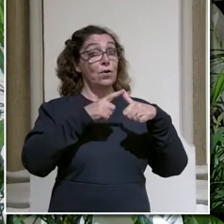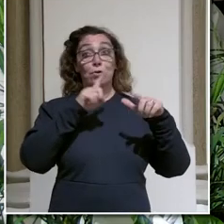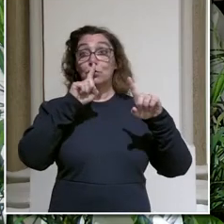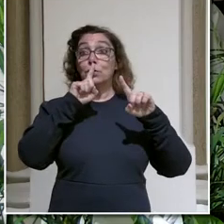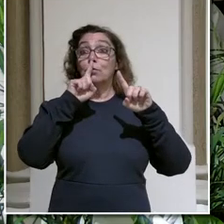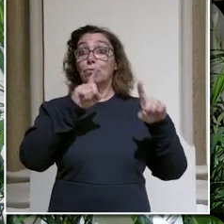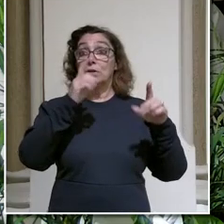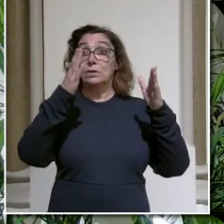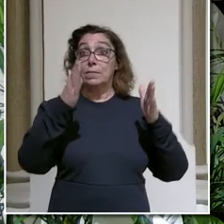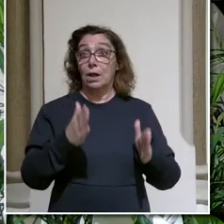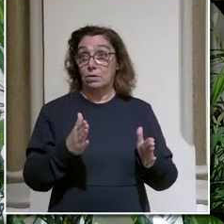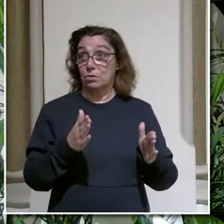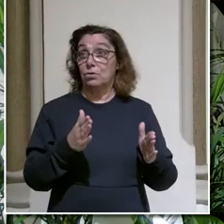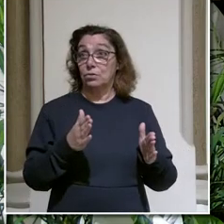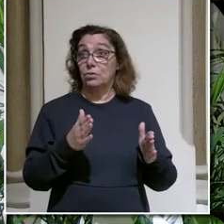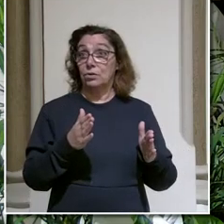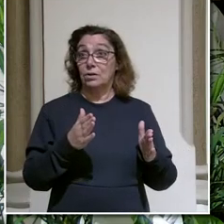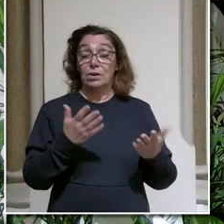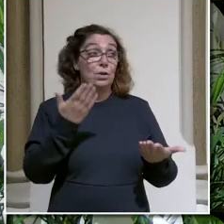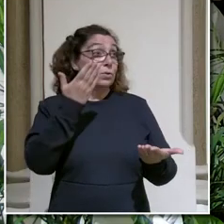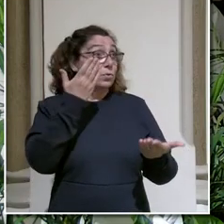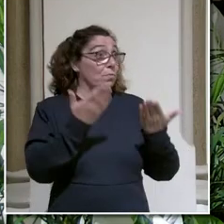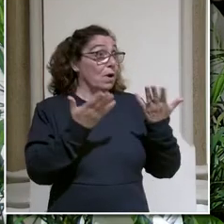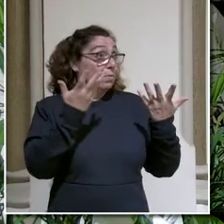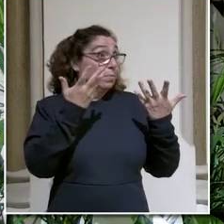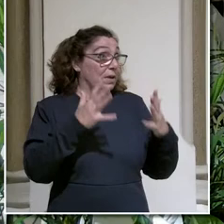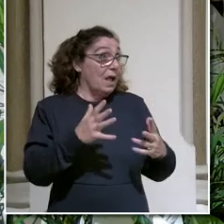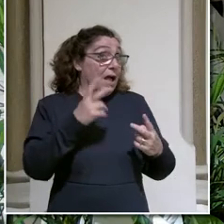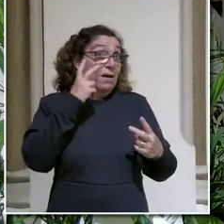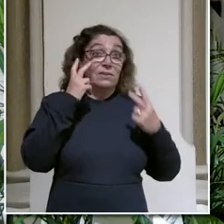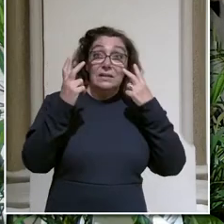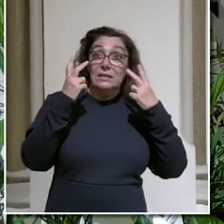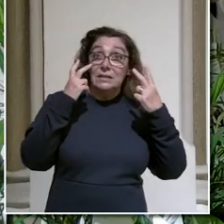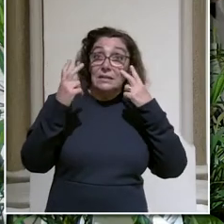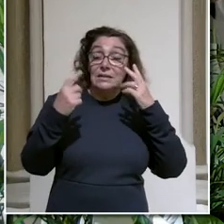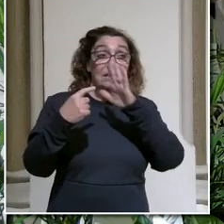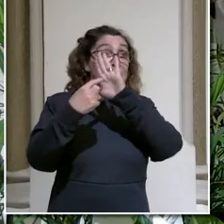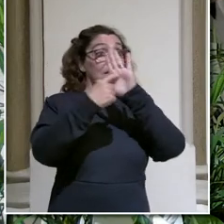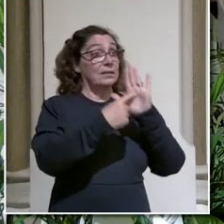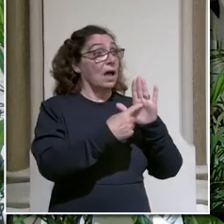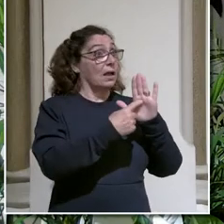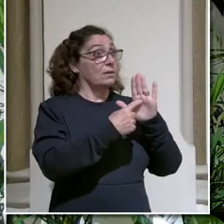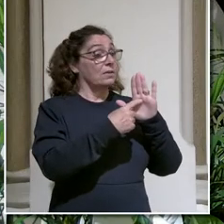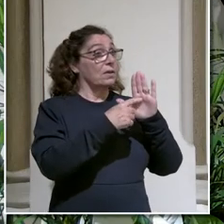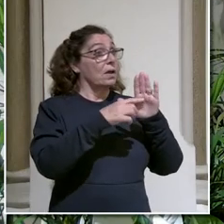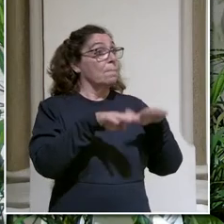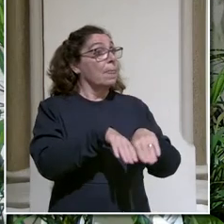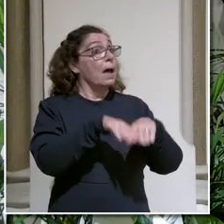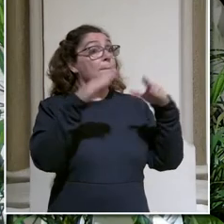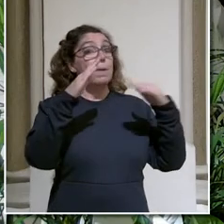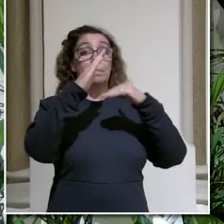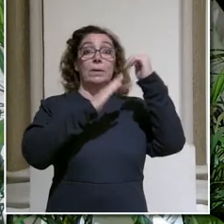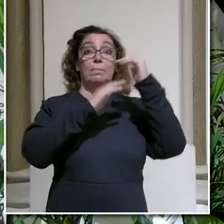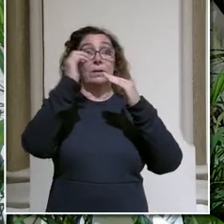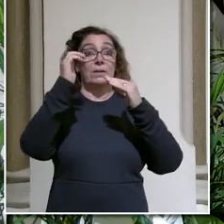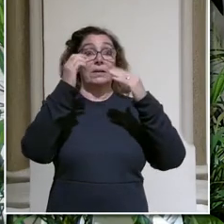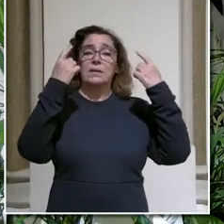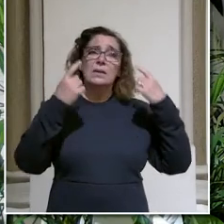responders. You probably have seen signs on public buildings declaring